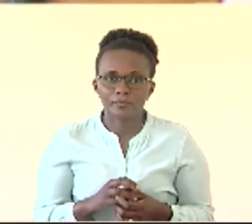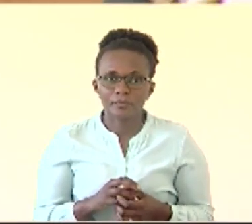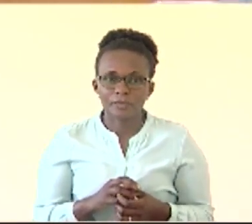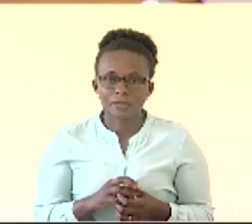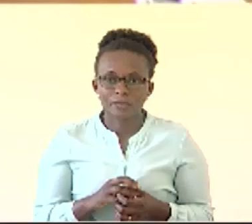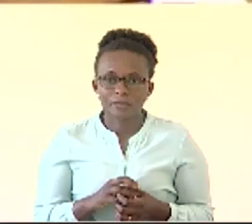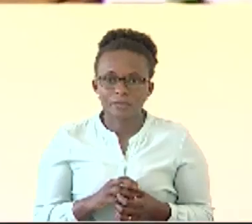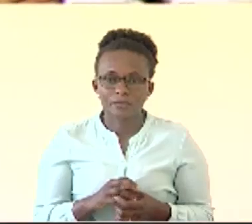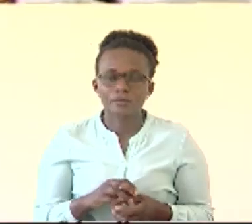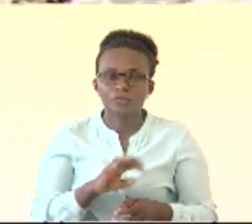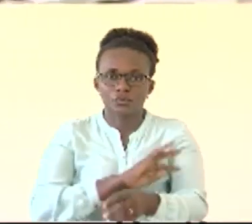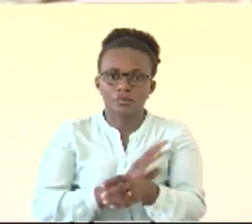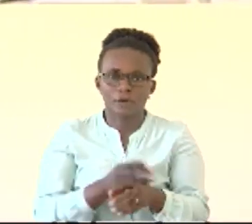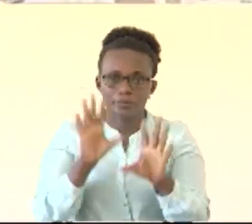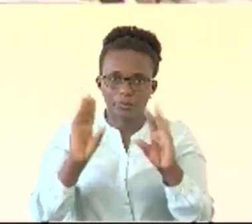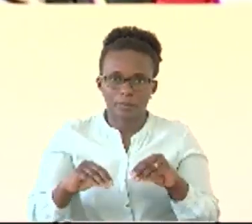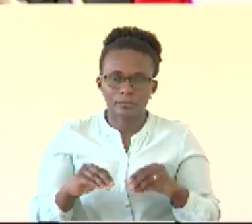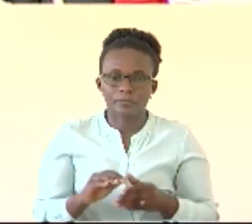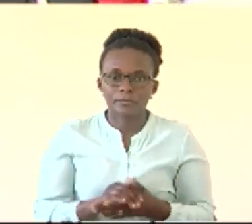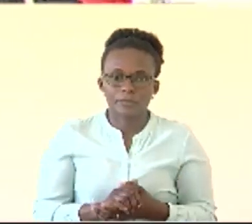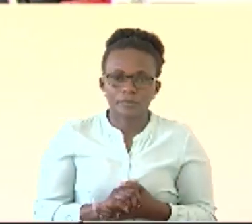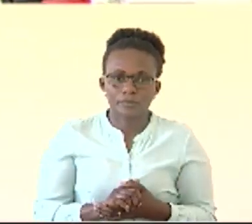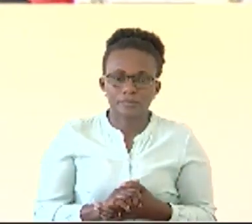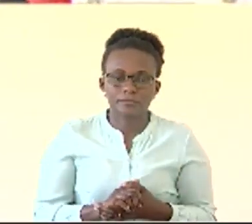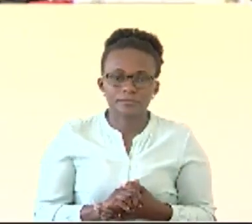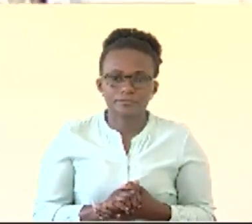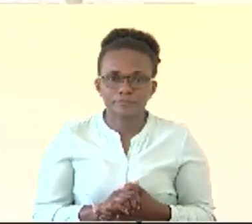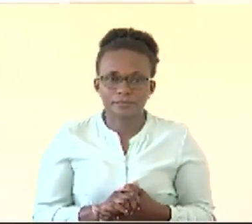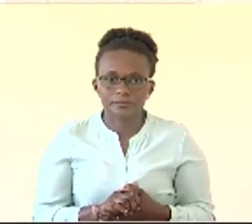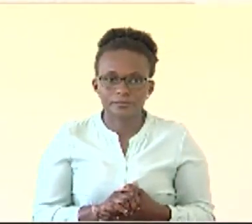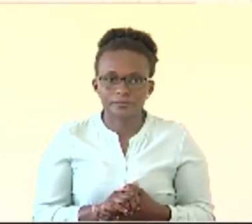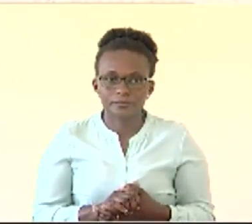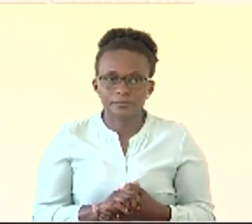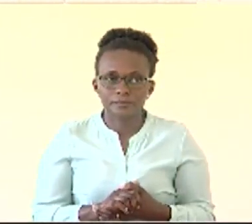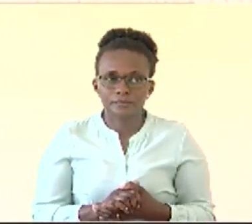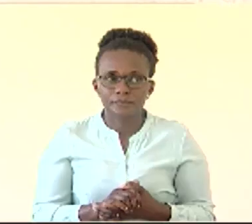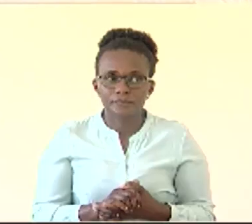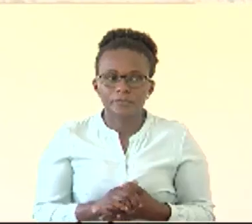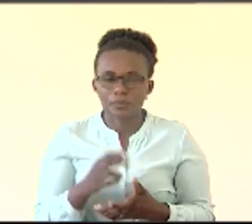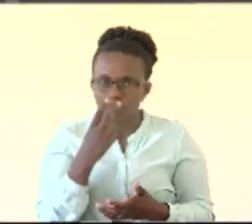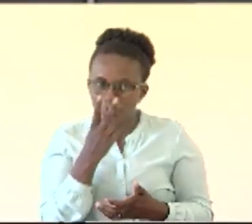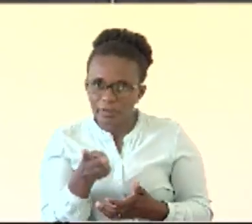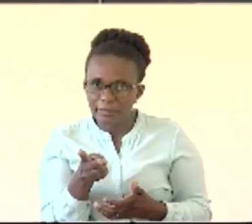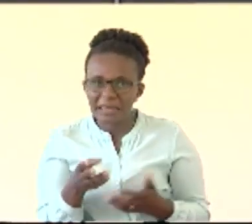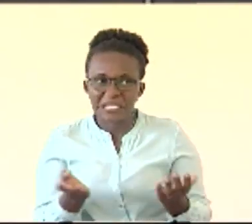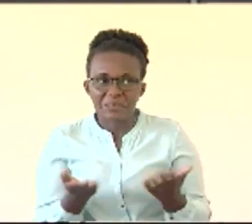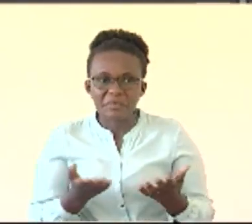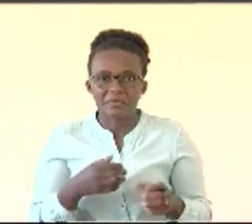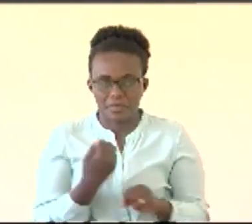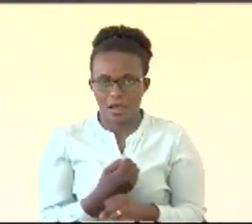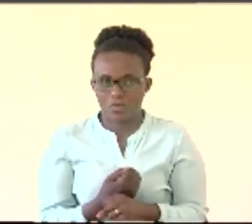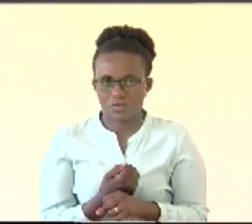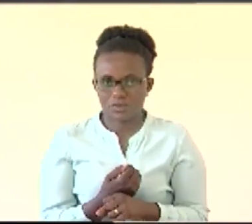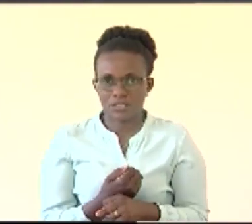I can switch off. So once I switch off, we are just going to see what is happening. So we have